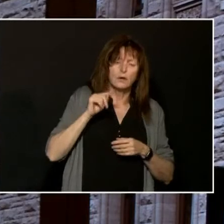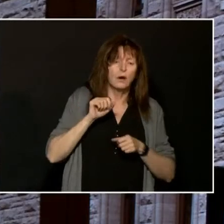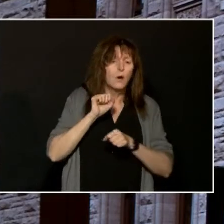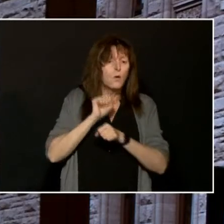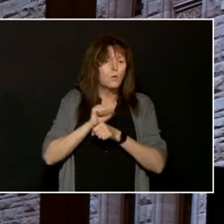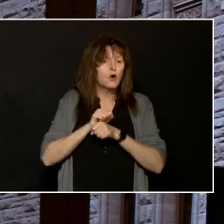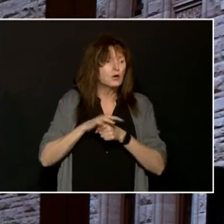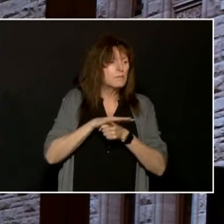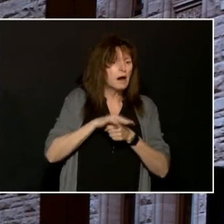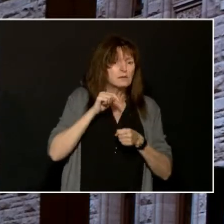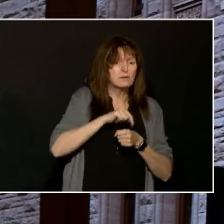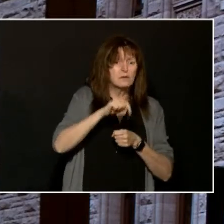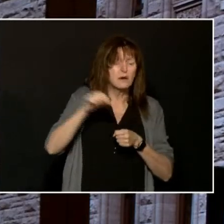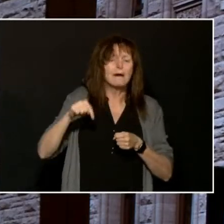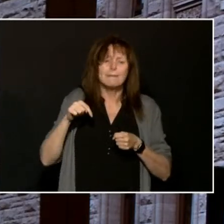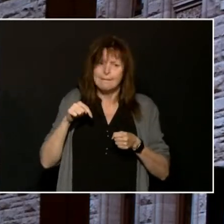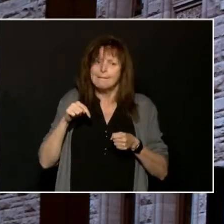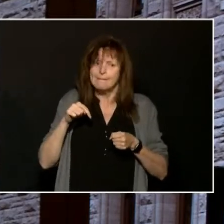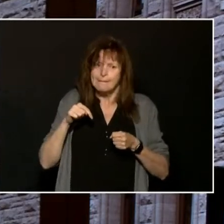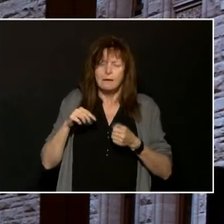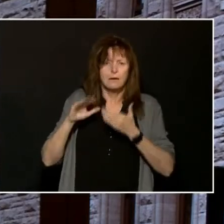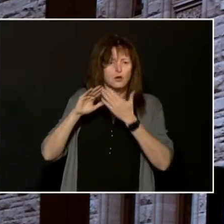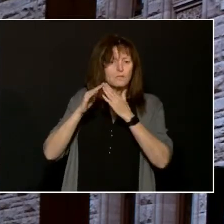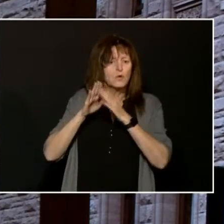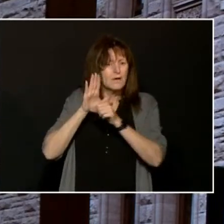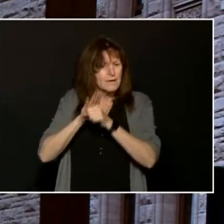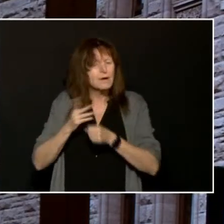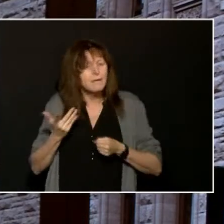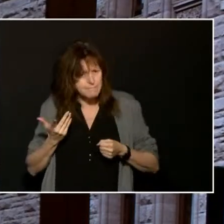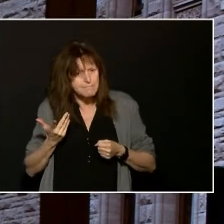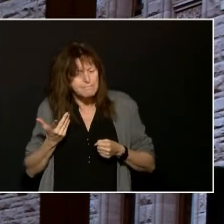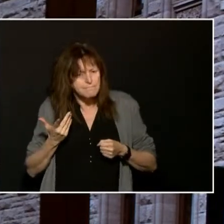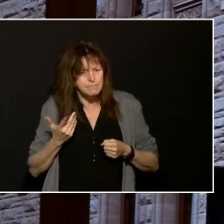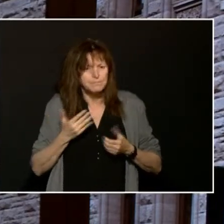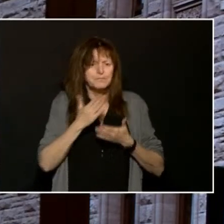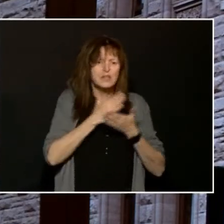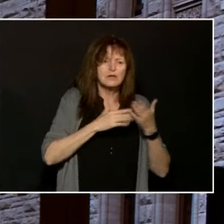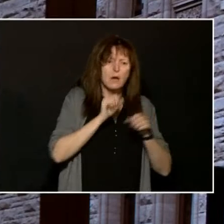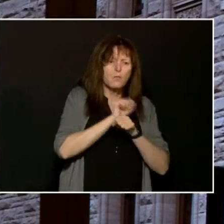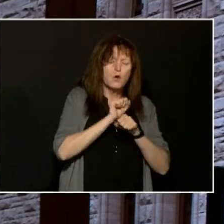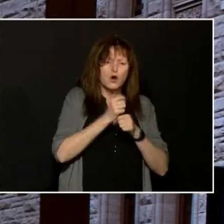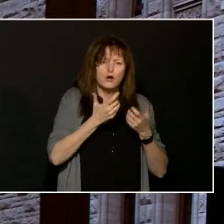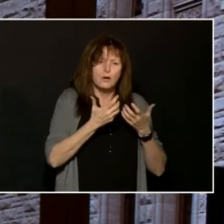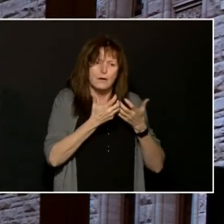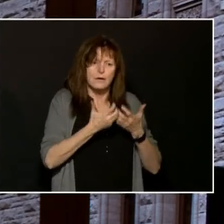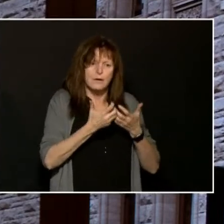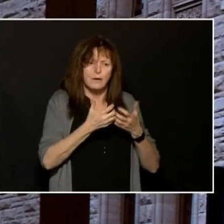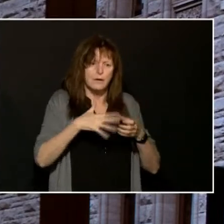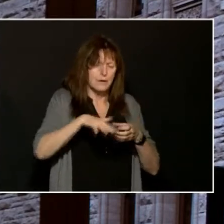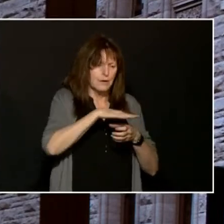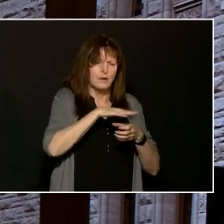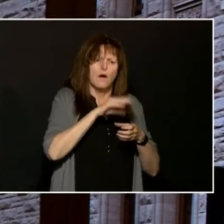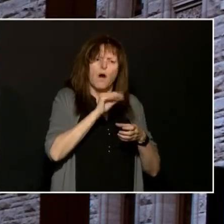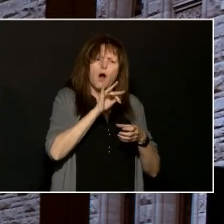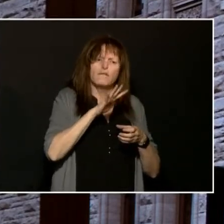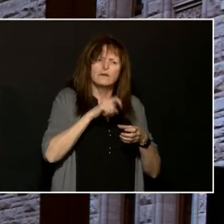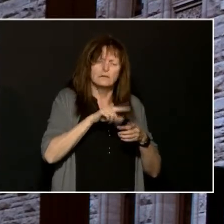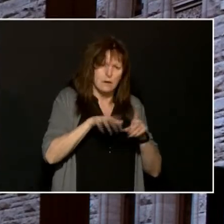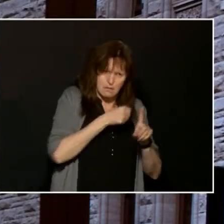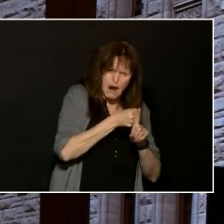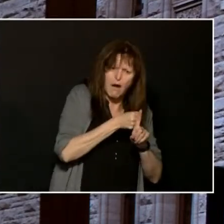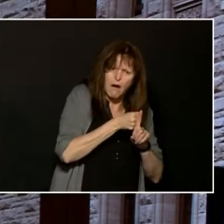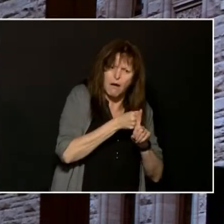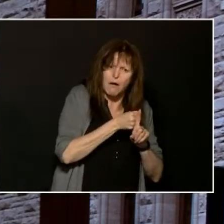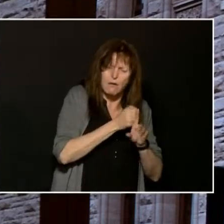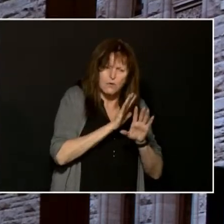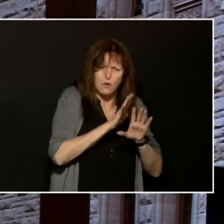they found that some workplaces have been impacted, but as well as in some places, and this is why a little precaution, you